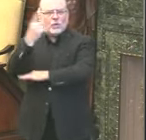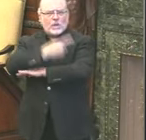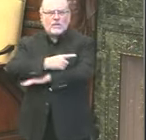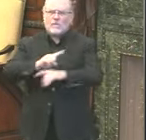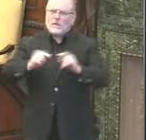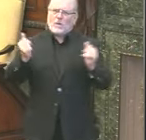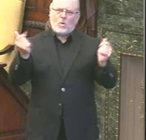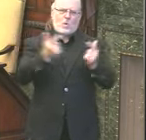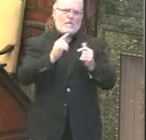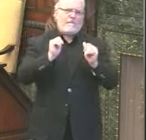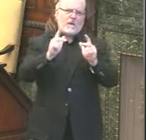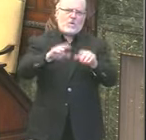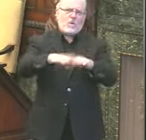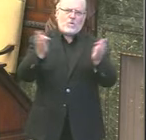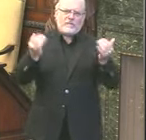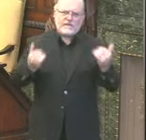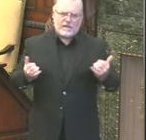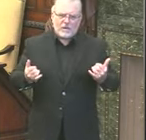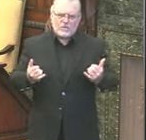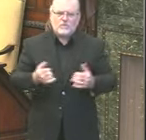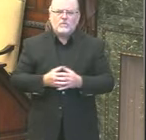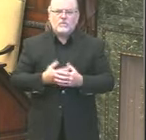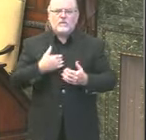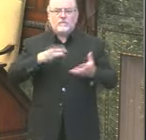You can get information about all those sites at